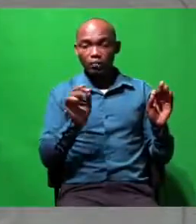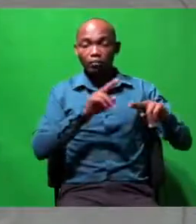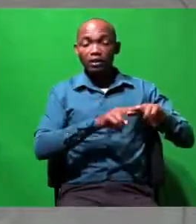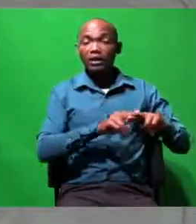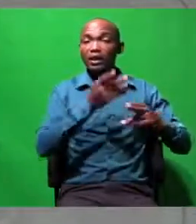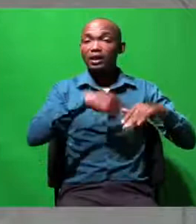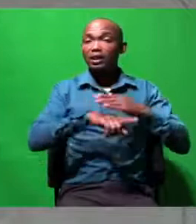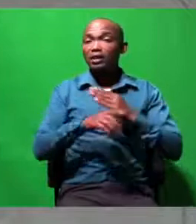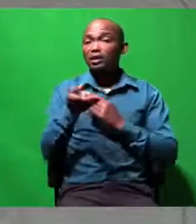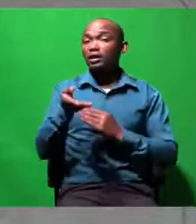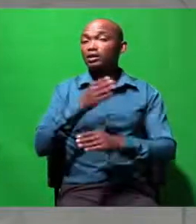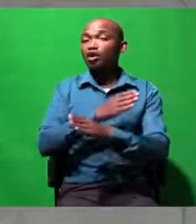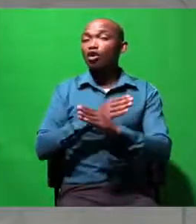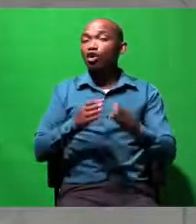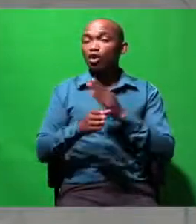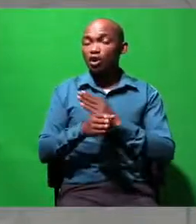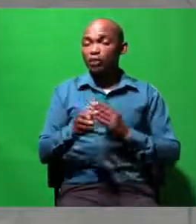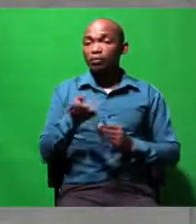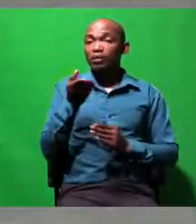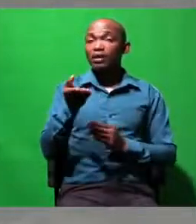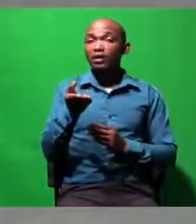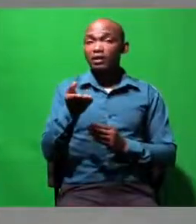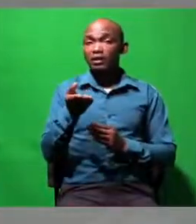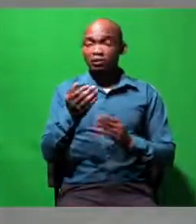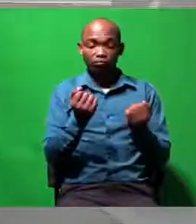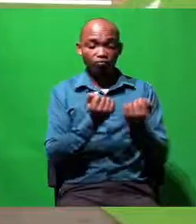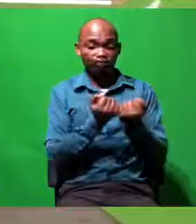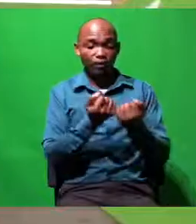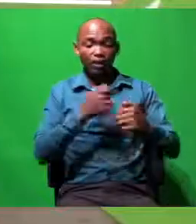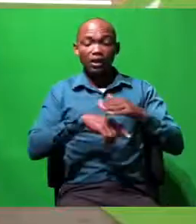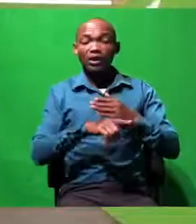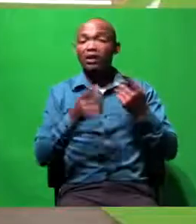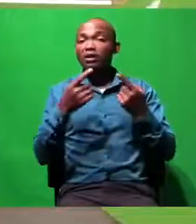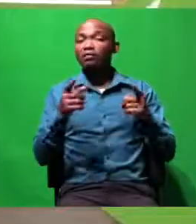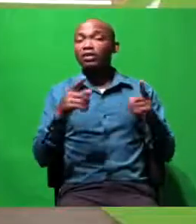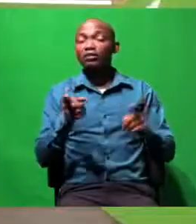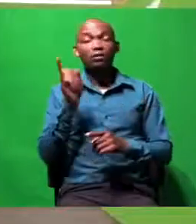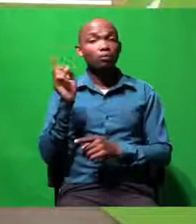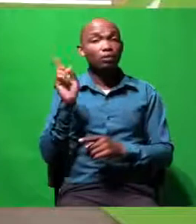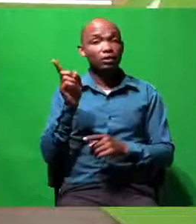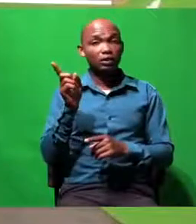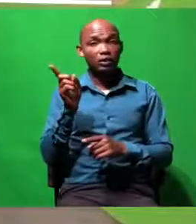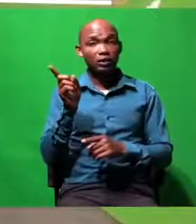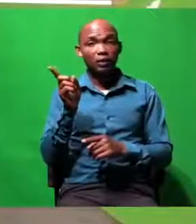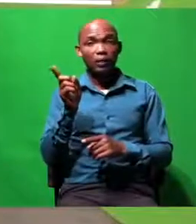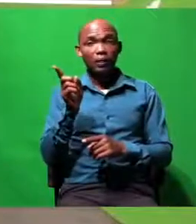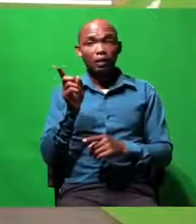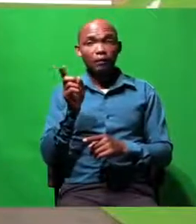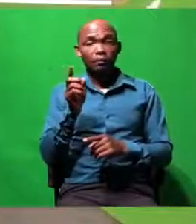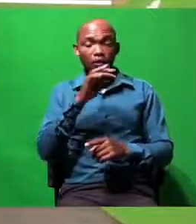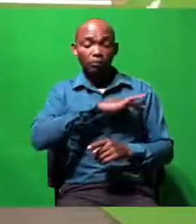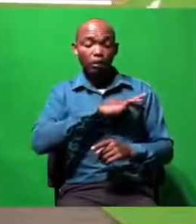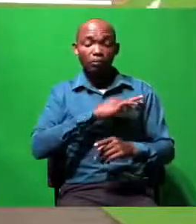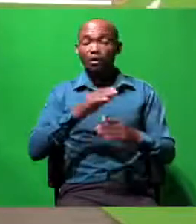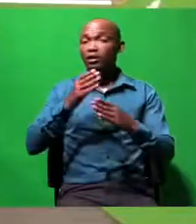maintained under this organ. So this organ may formulate many policies or program of development